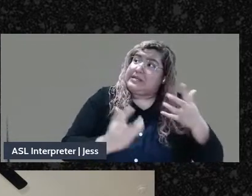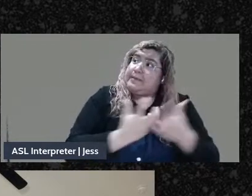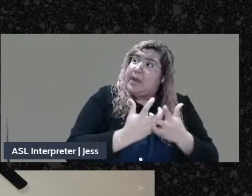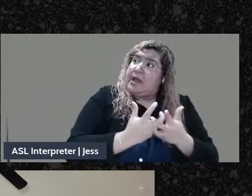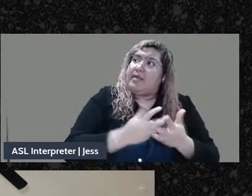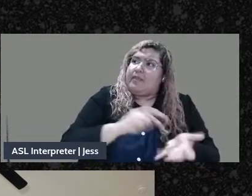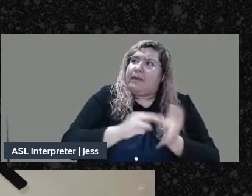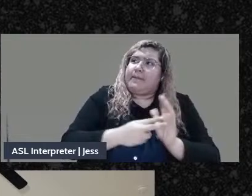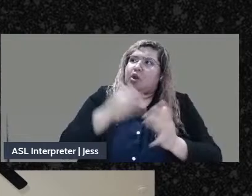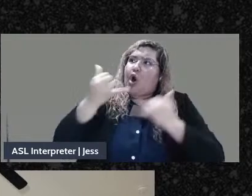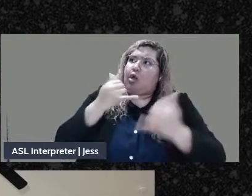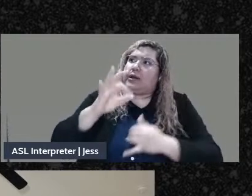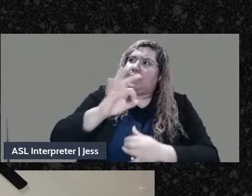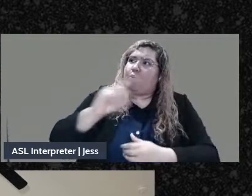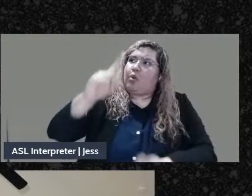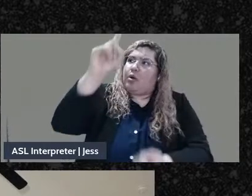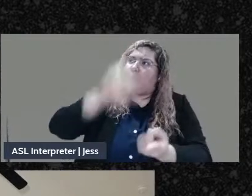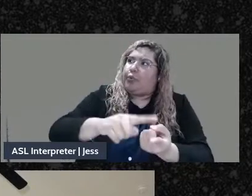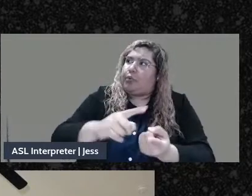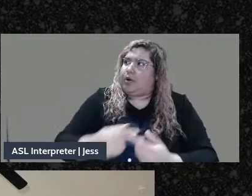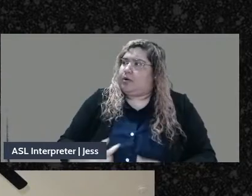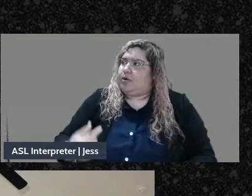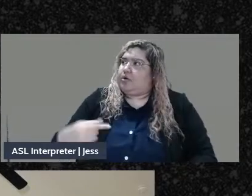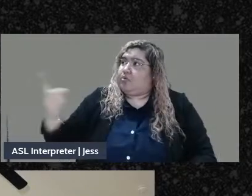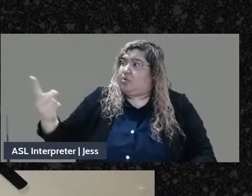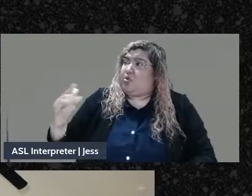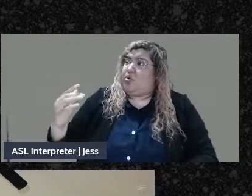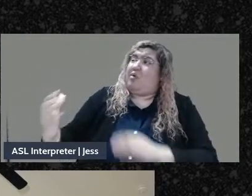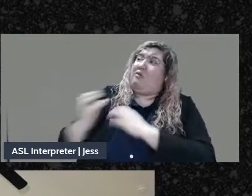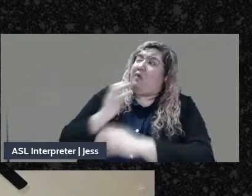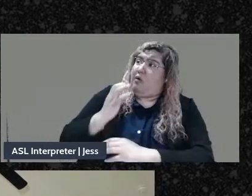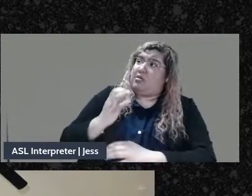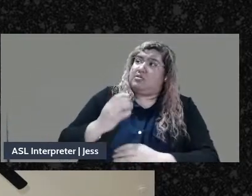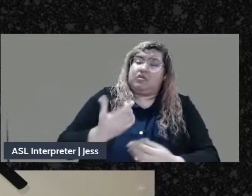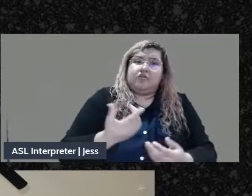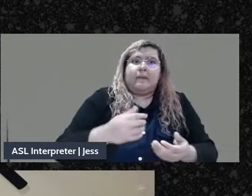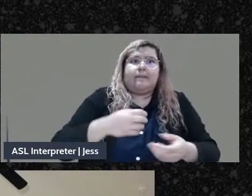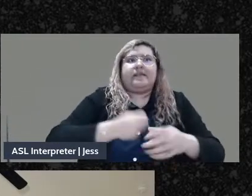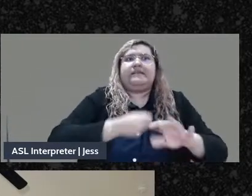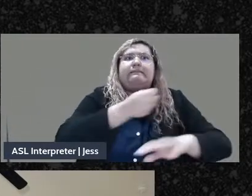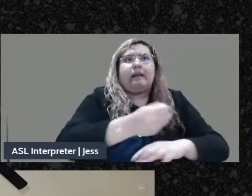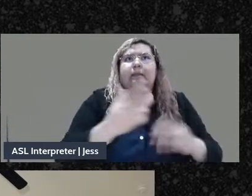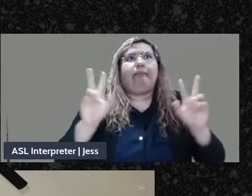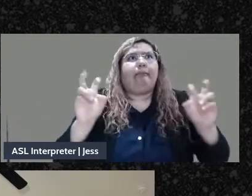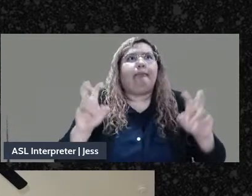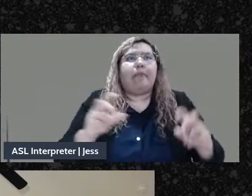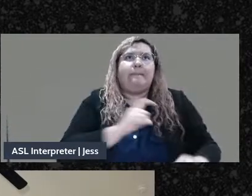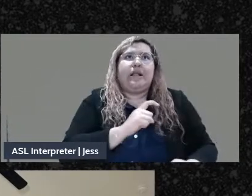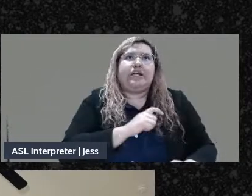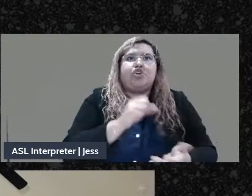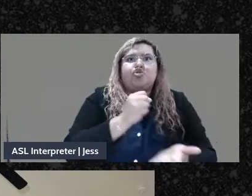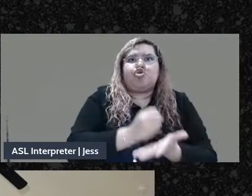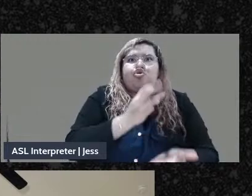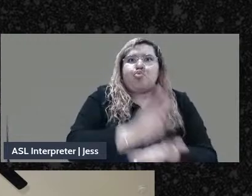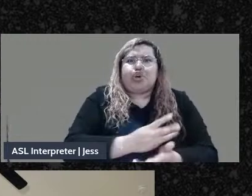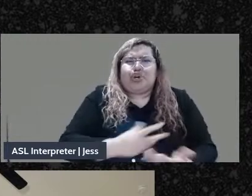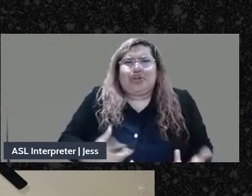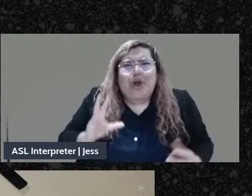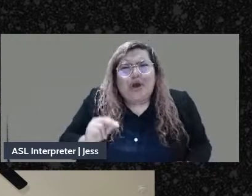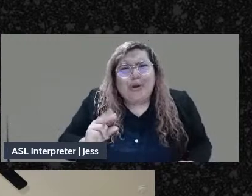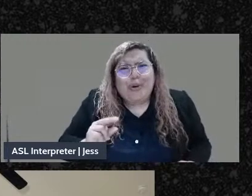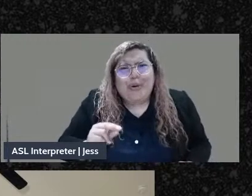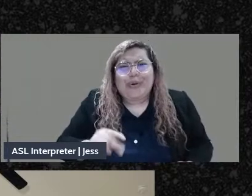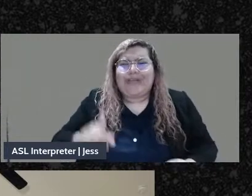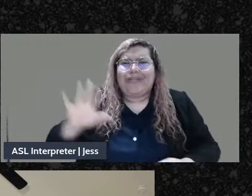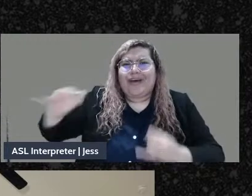into like having you move all this money from SPD into like a special police social worker, right? Like, no, we refuse the premise of your question. No,